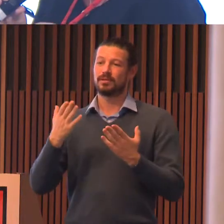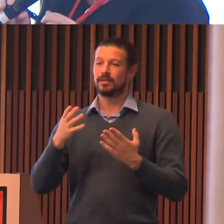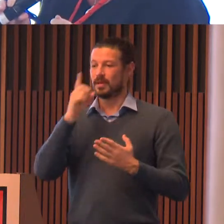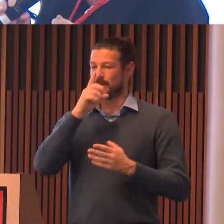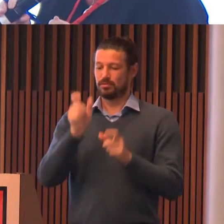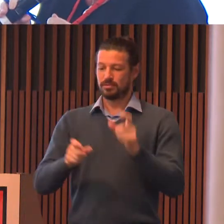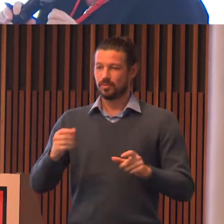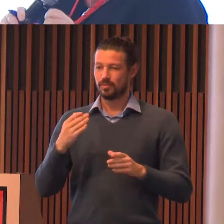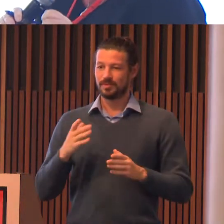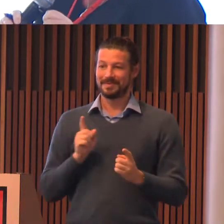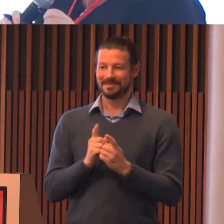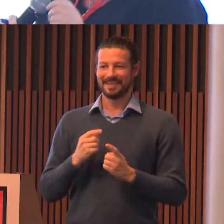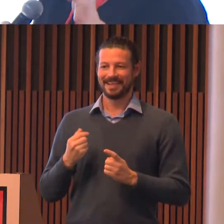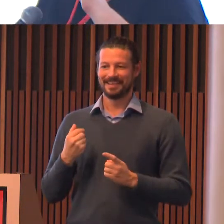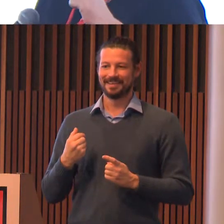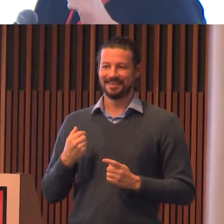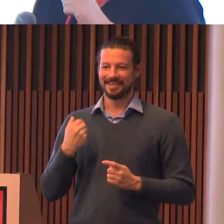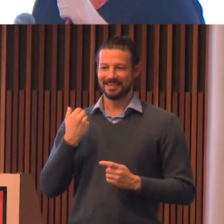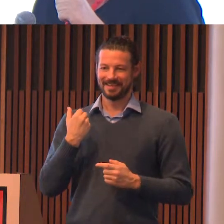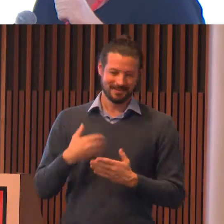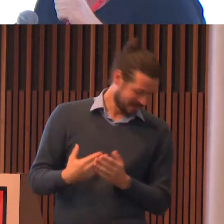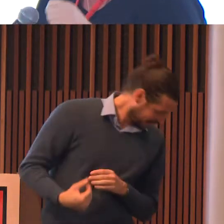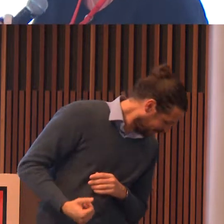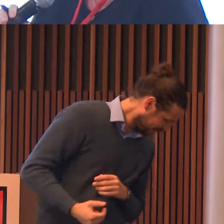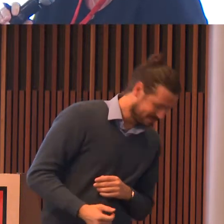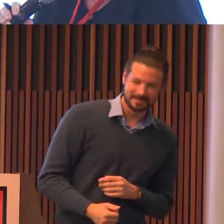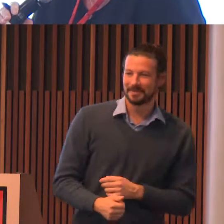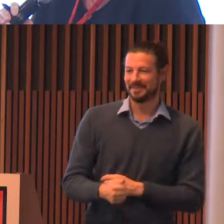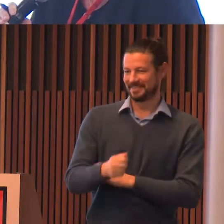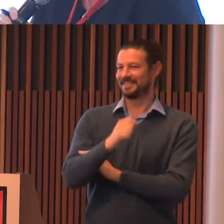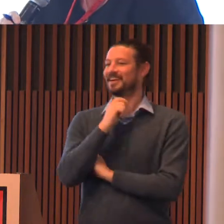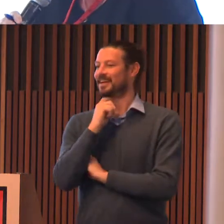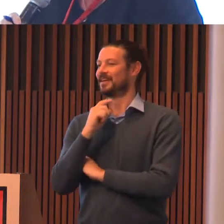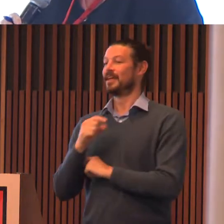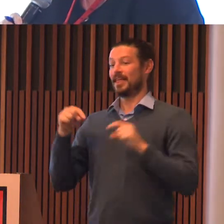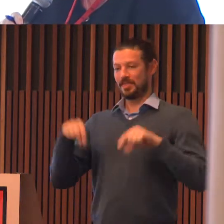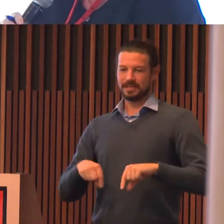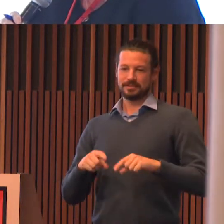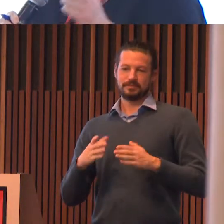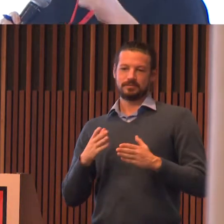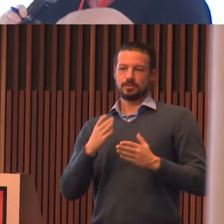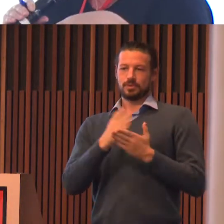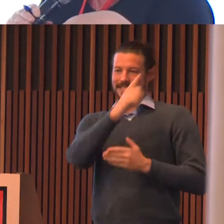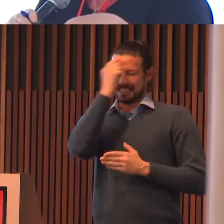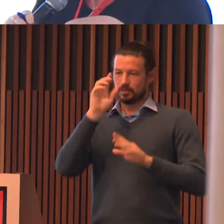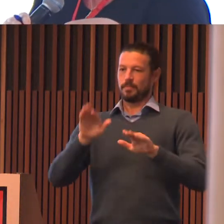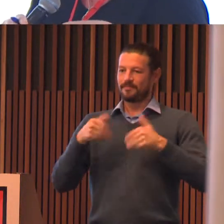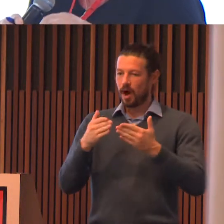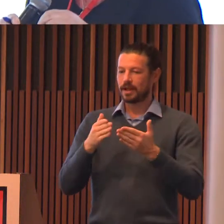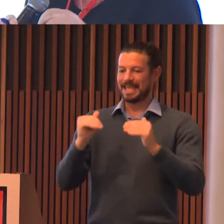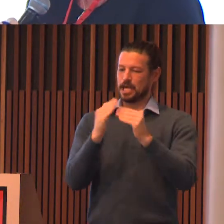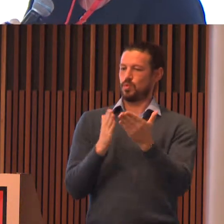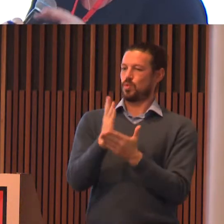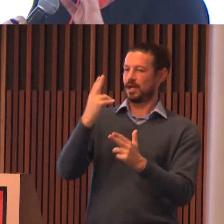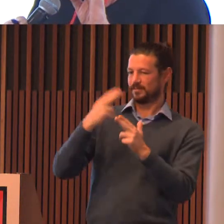So the byline, I think, to this section is delivering equal rights for people with disability. And our agency has